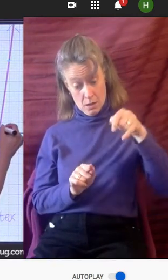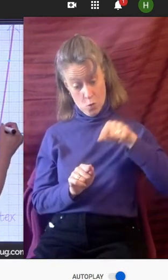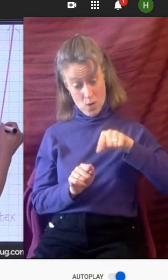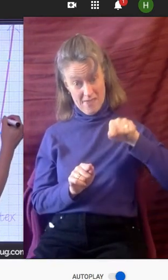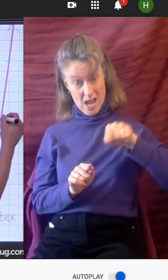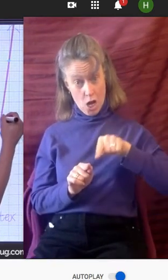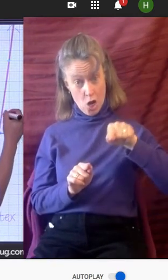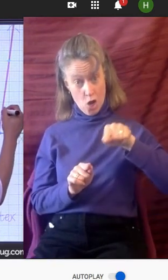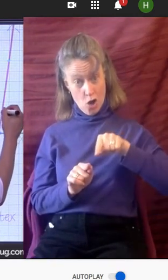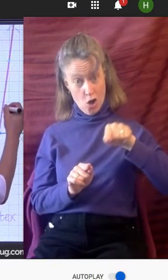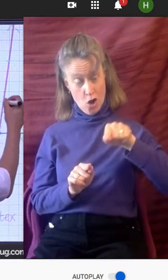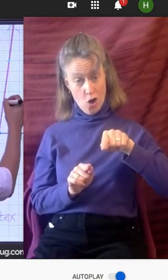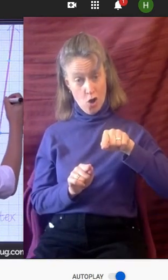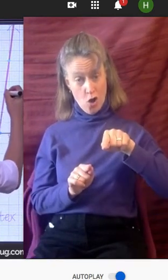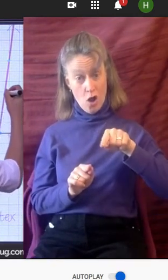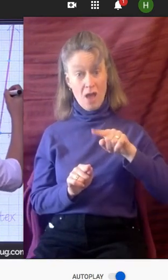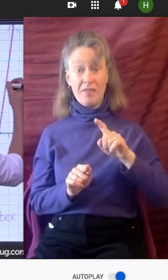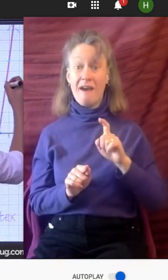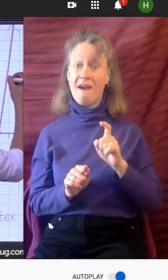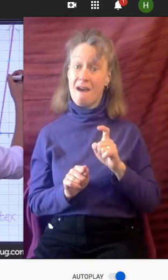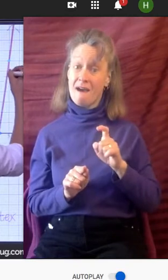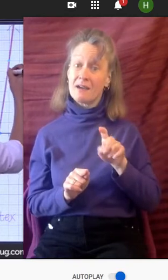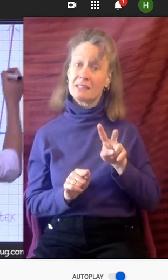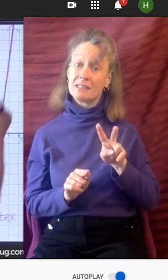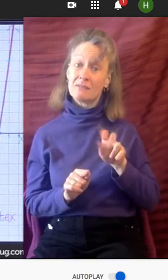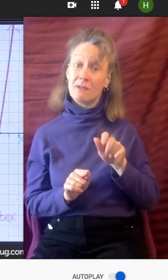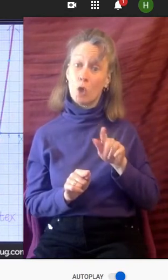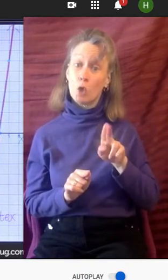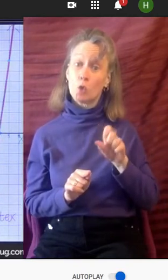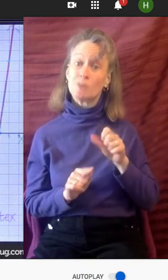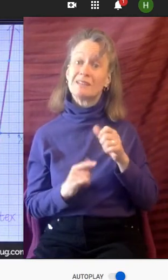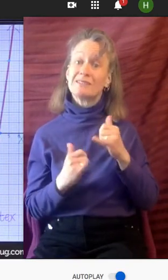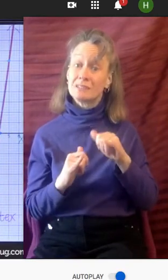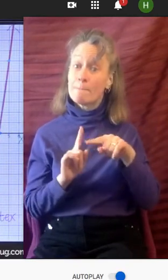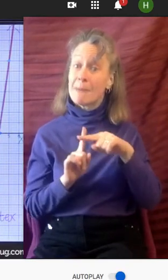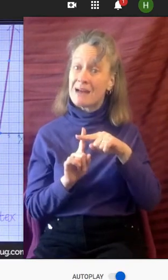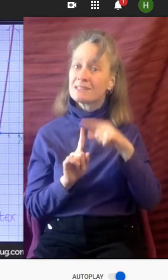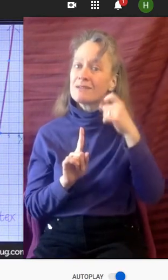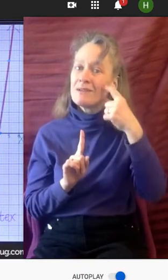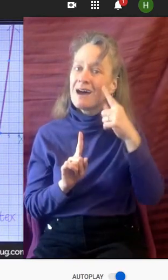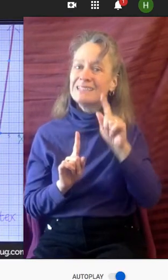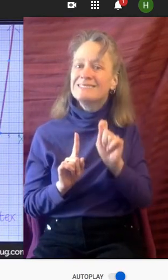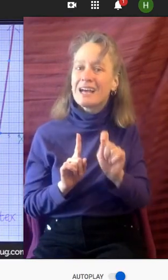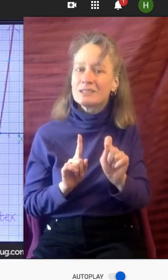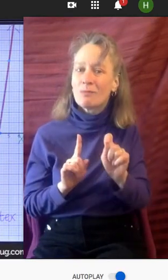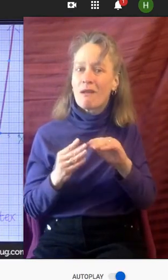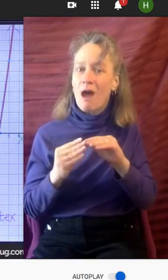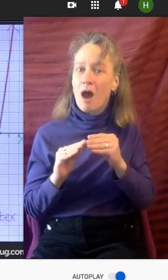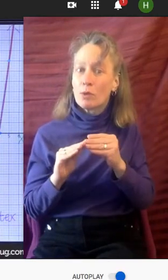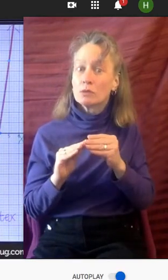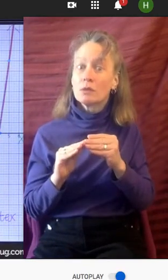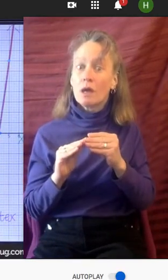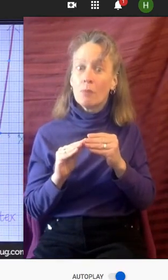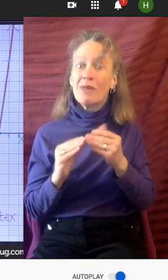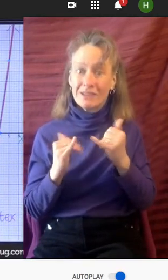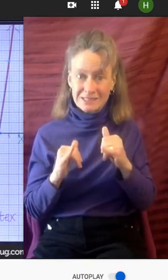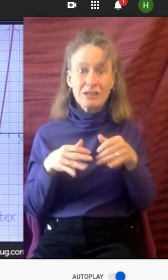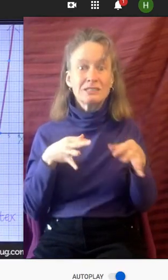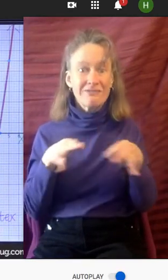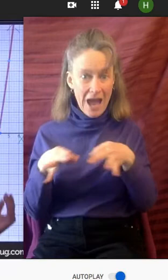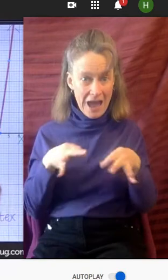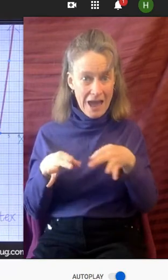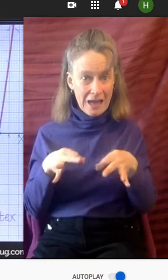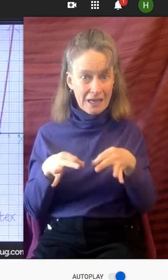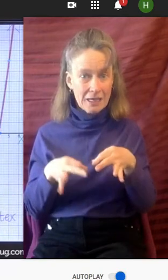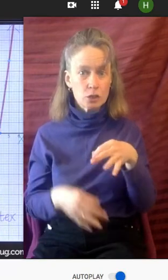are positive decimal numbers, right? Yeah. So a parabola